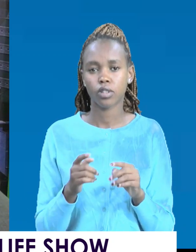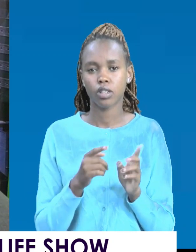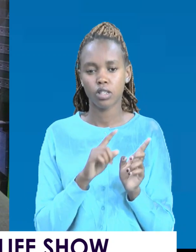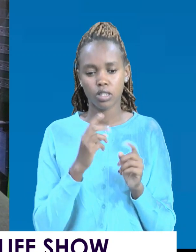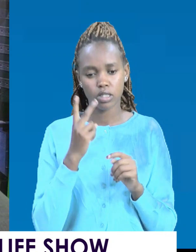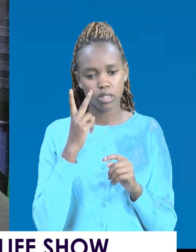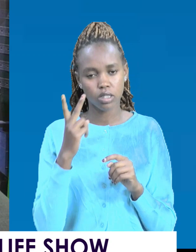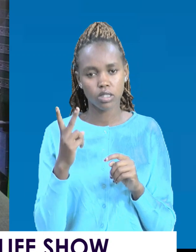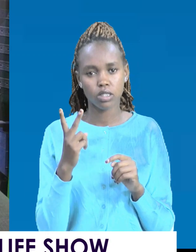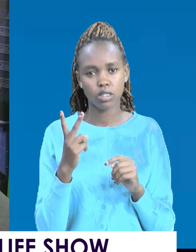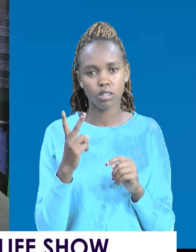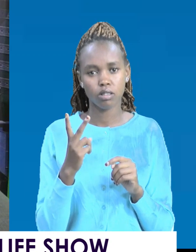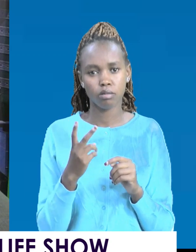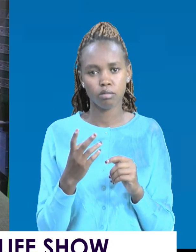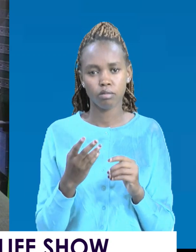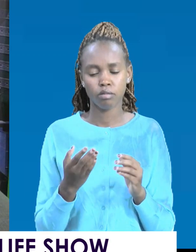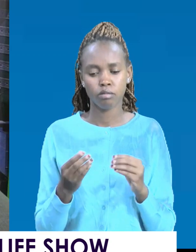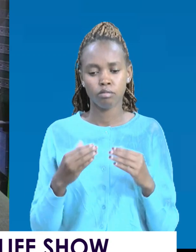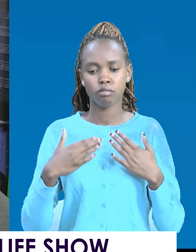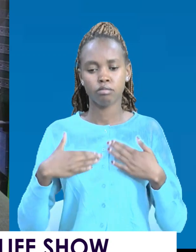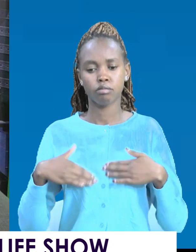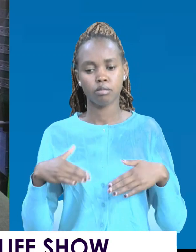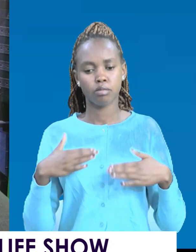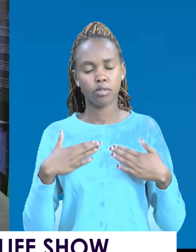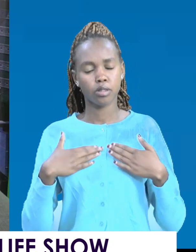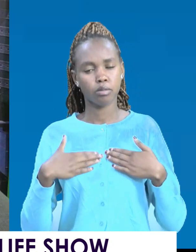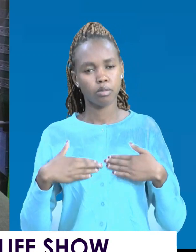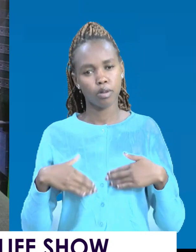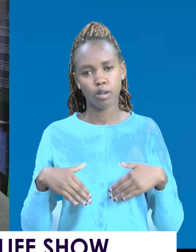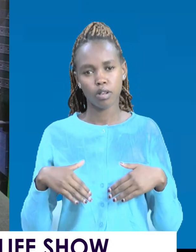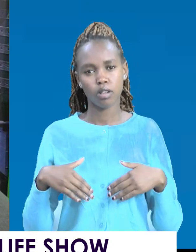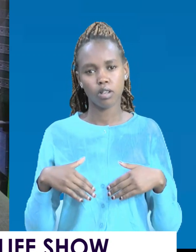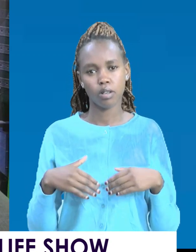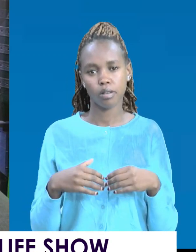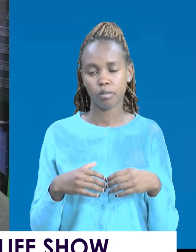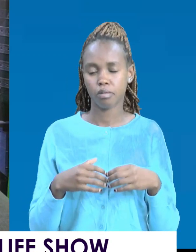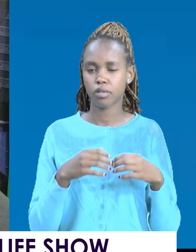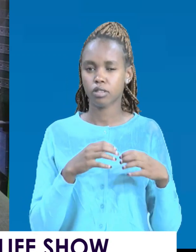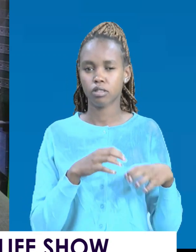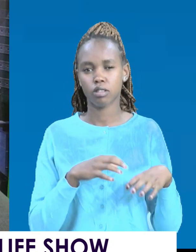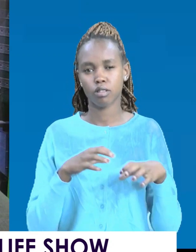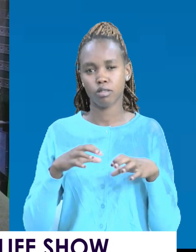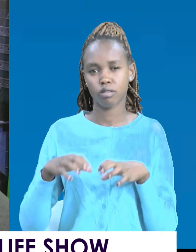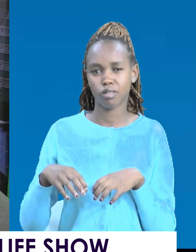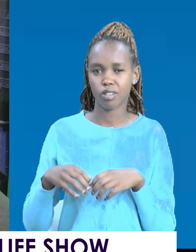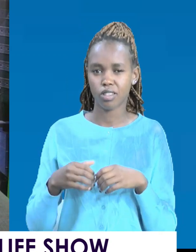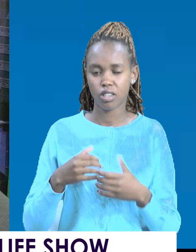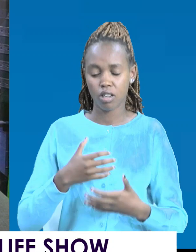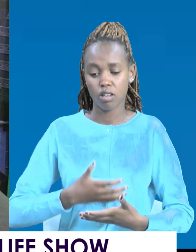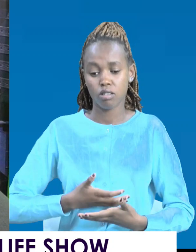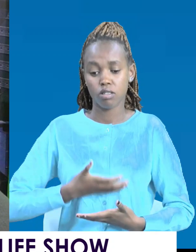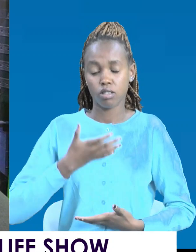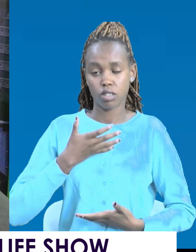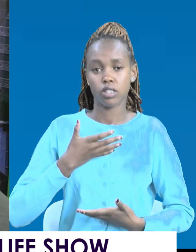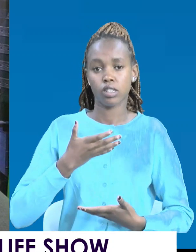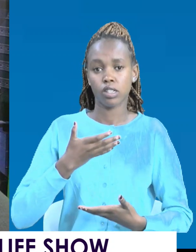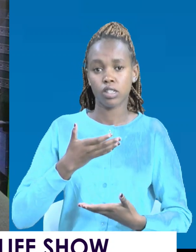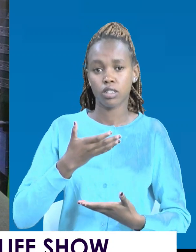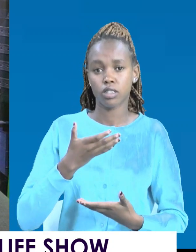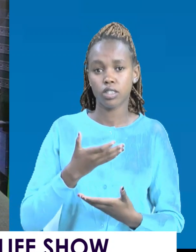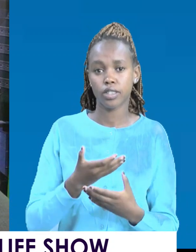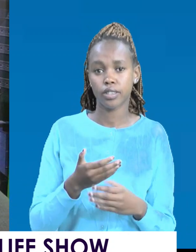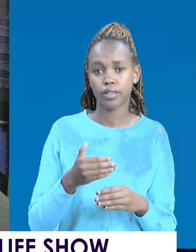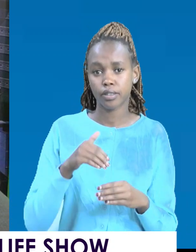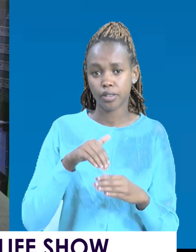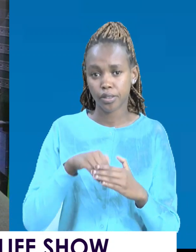where this person is coming from. Probably they are coming from a lot of frustration. And you need to dig deeper and go even